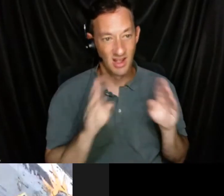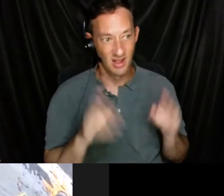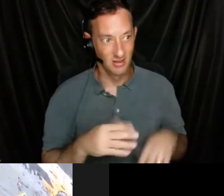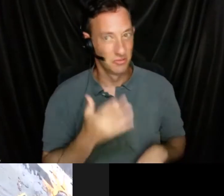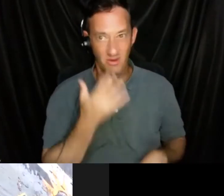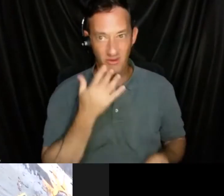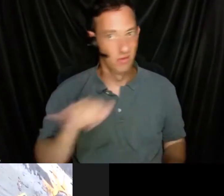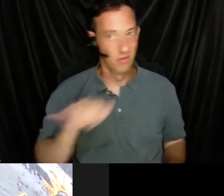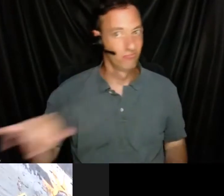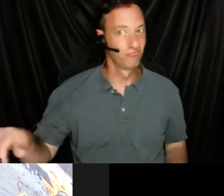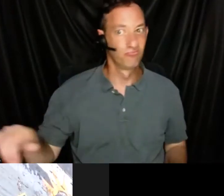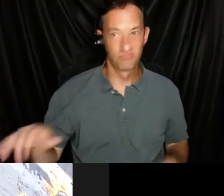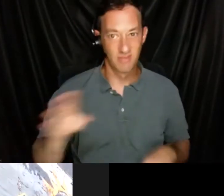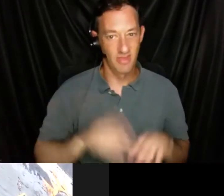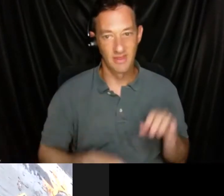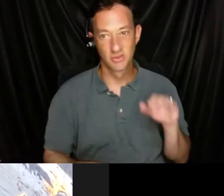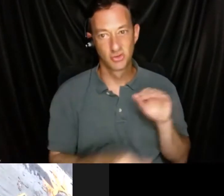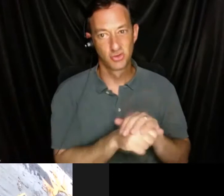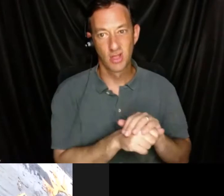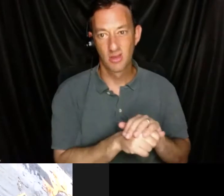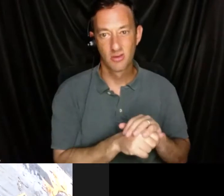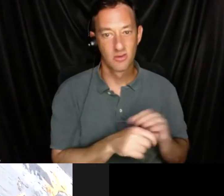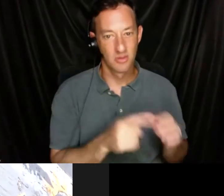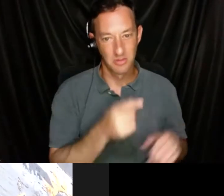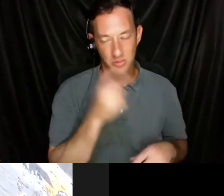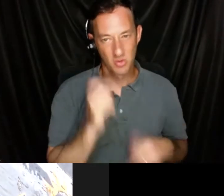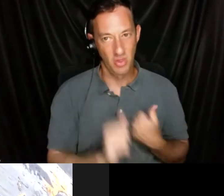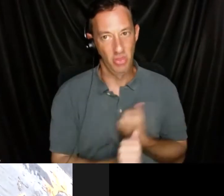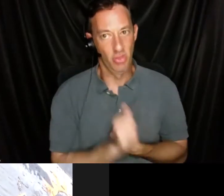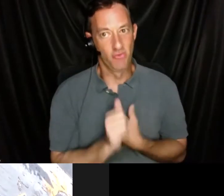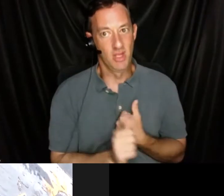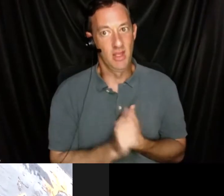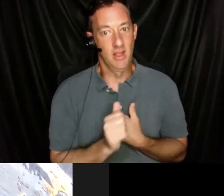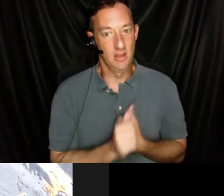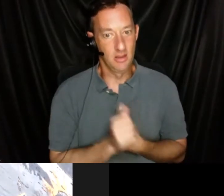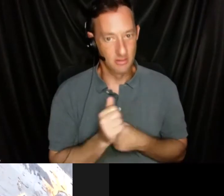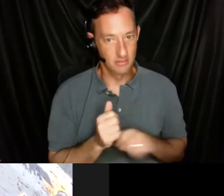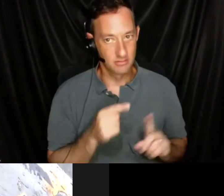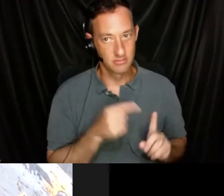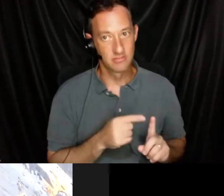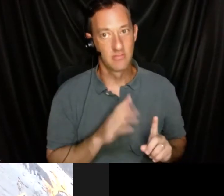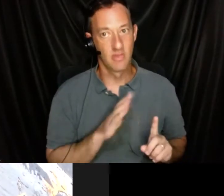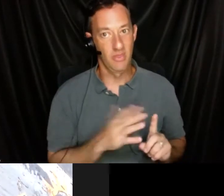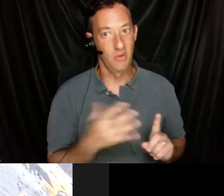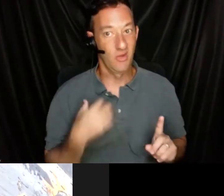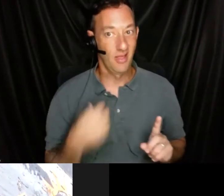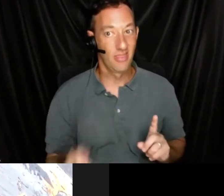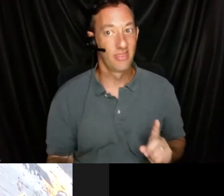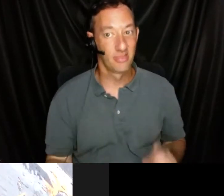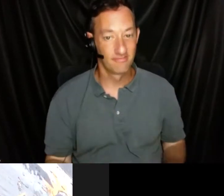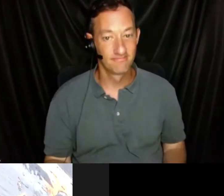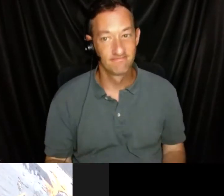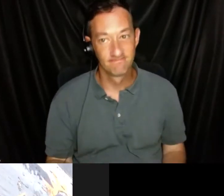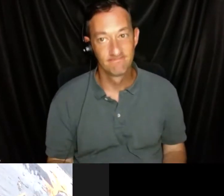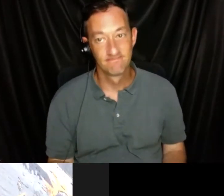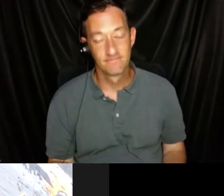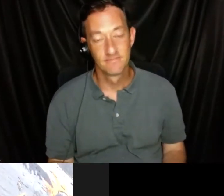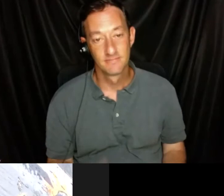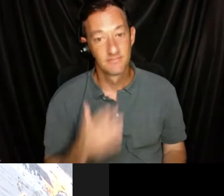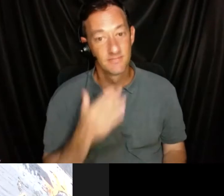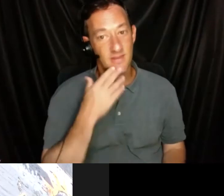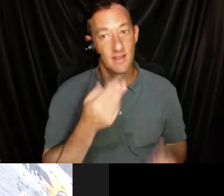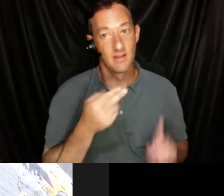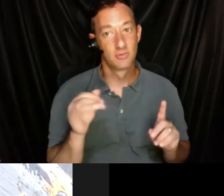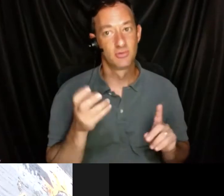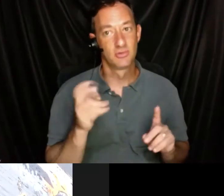there than in the shelters because of the threat that a person has to their person's well-being. Thank you, Mr. Johnson.